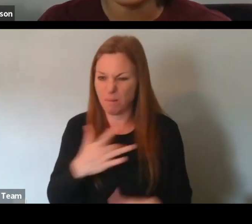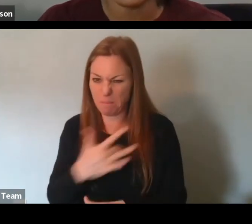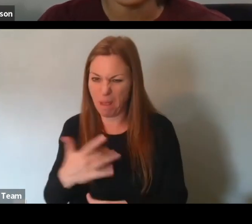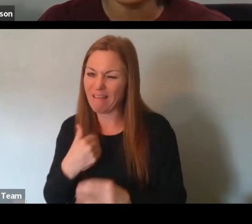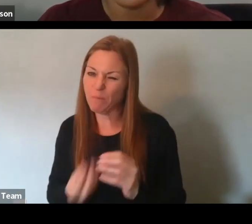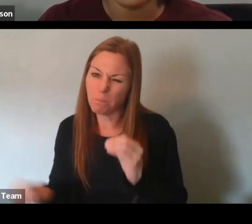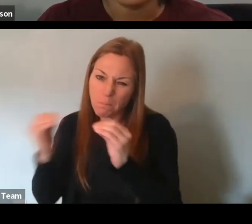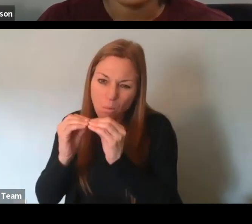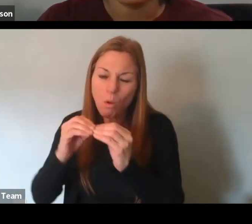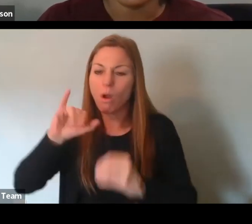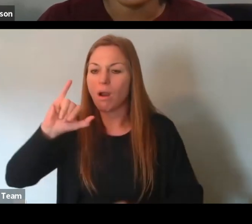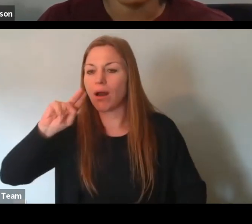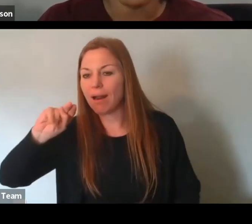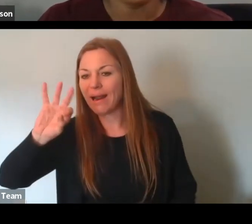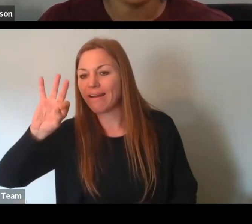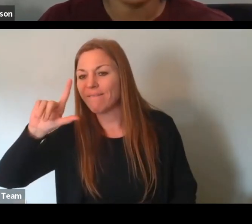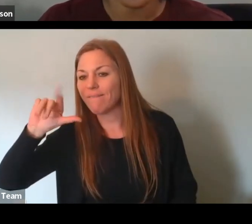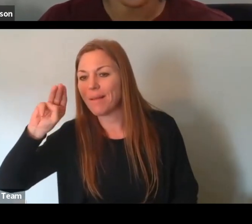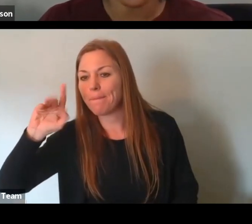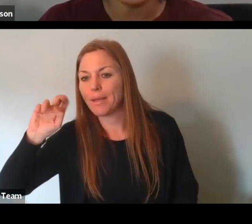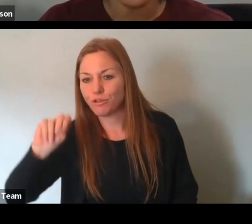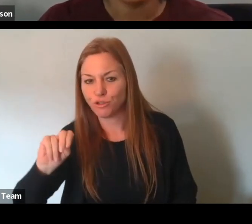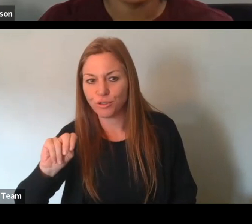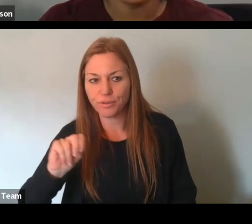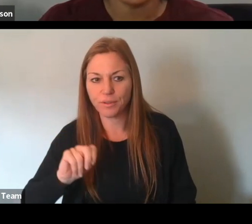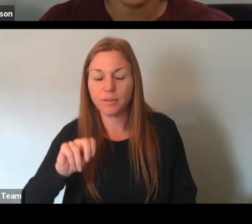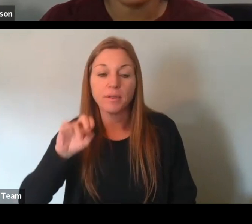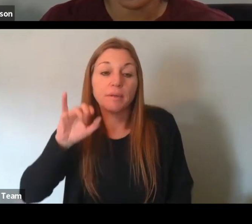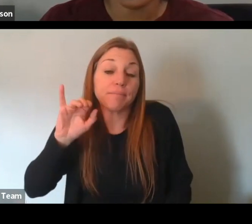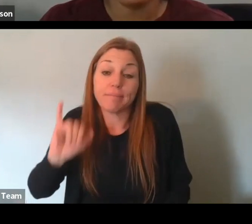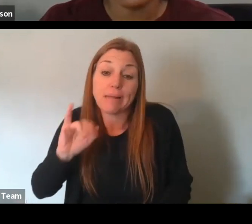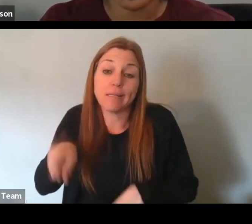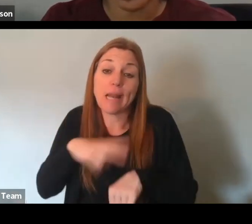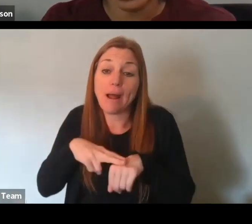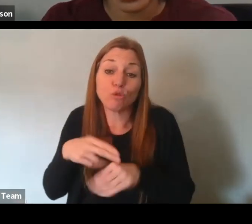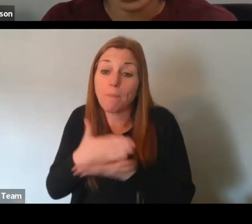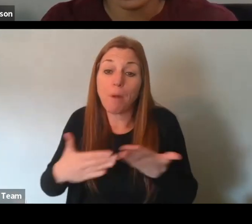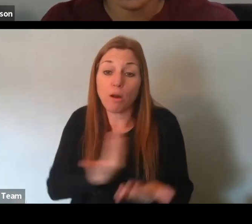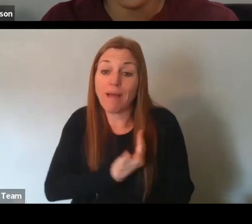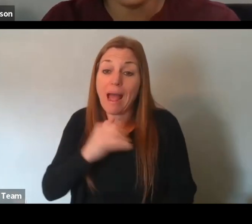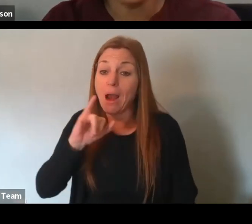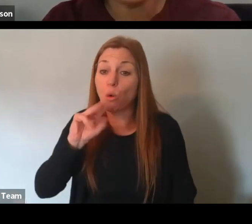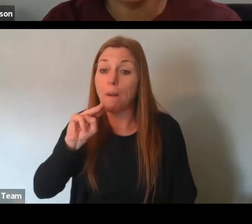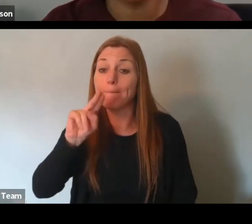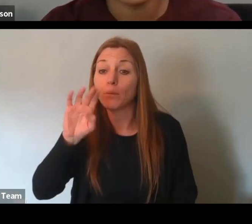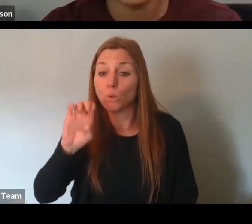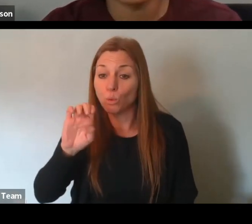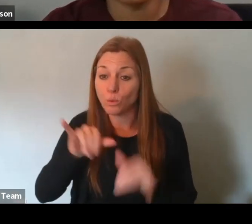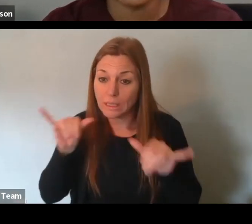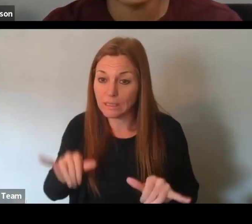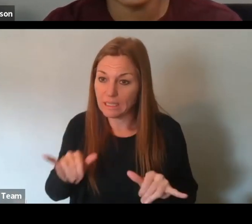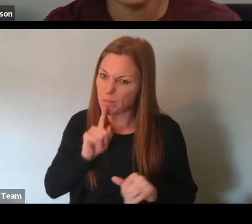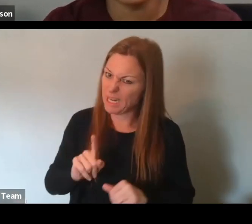inflammation is a natural part of the immune system, immune reaction. But when you have chronic inflammation,